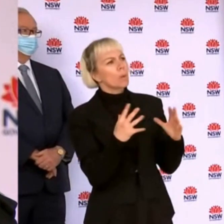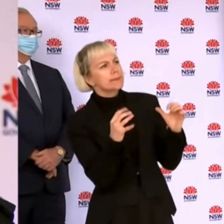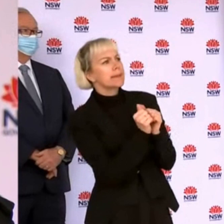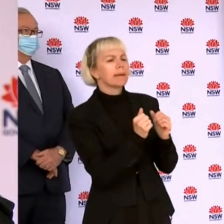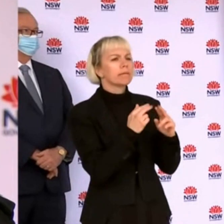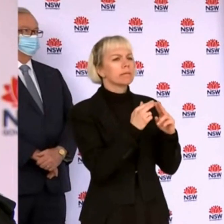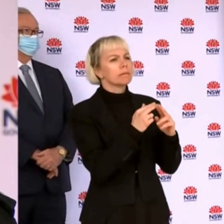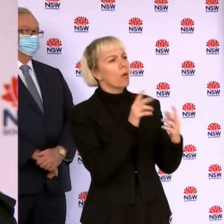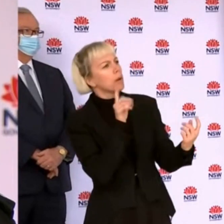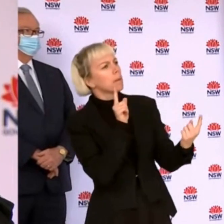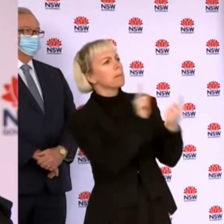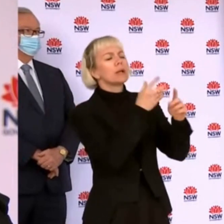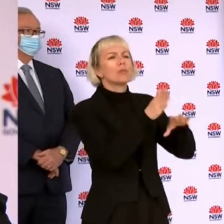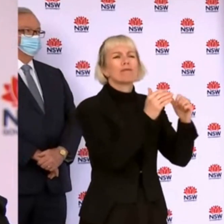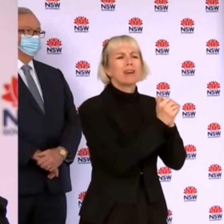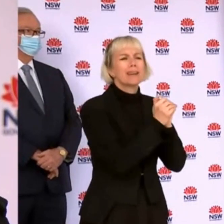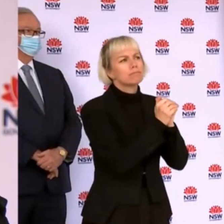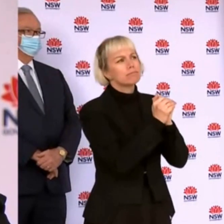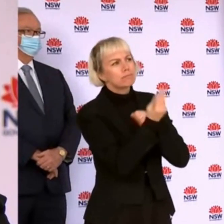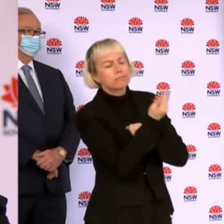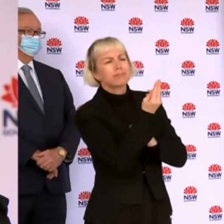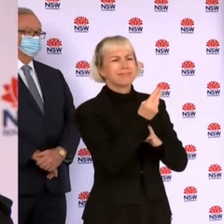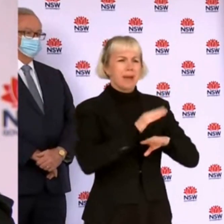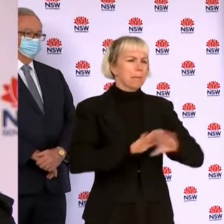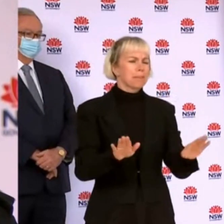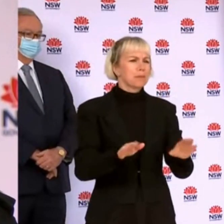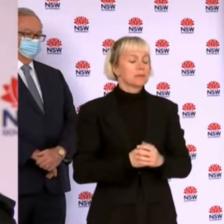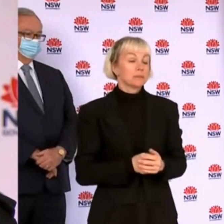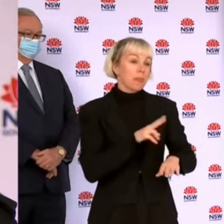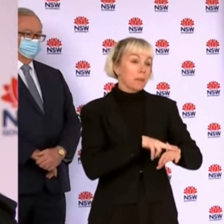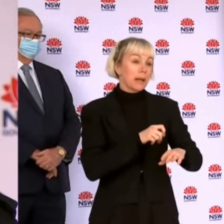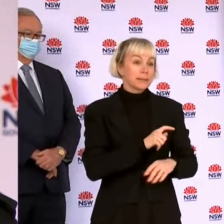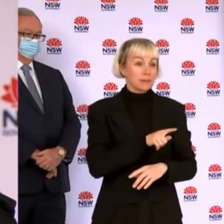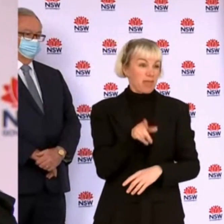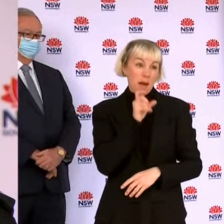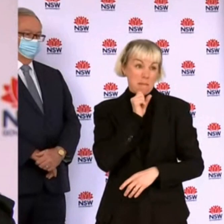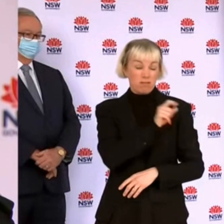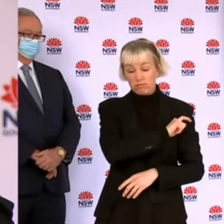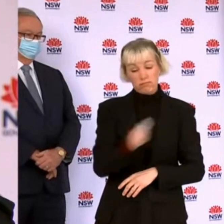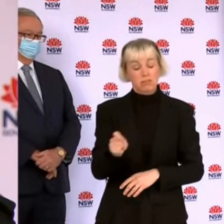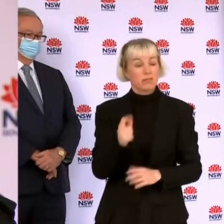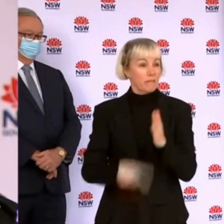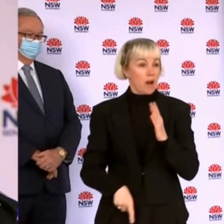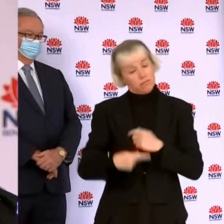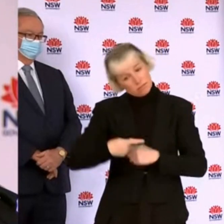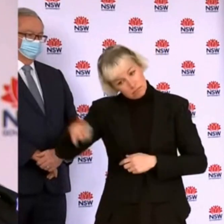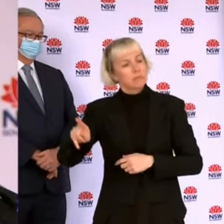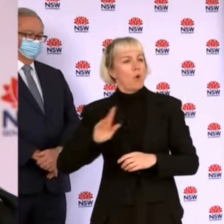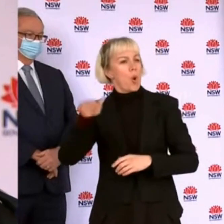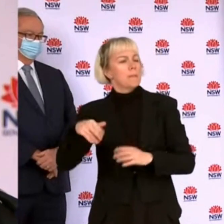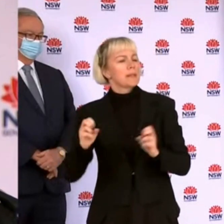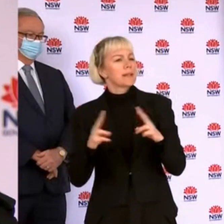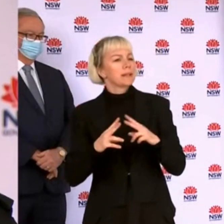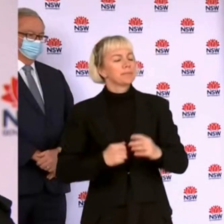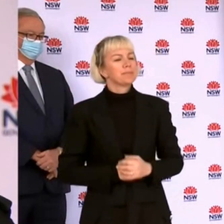that sort of reason. Police deemed that not to be a reasonable excuse. He was issued with an infringement notice and sent back to Greater Sydney. In